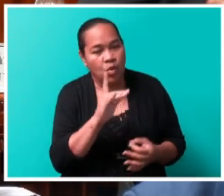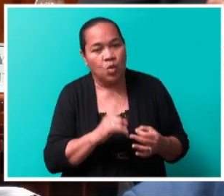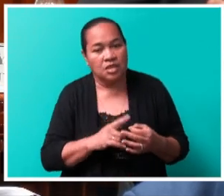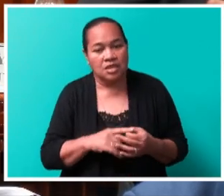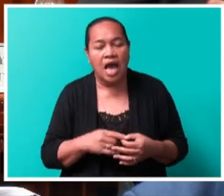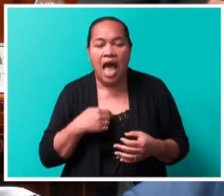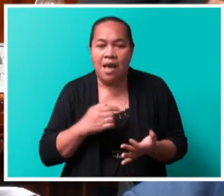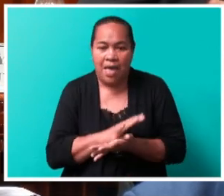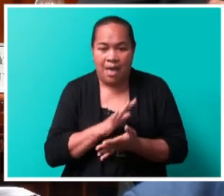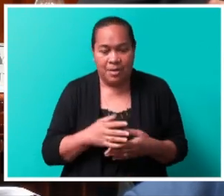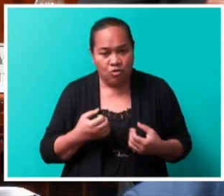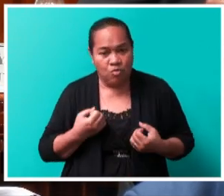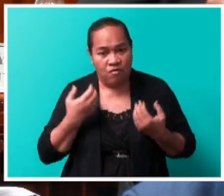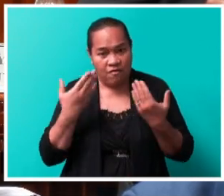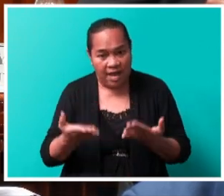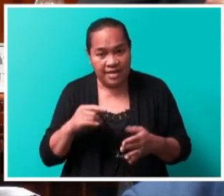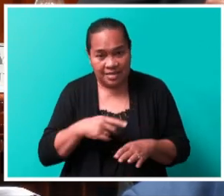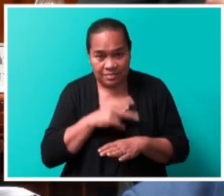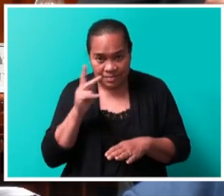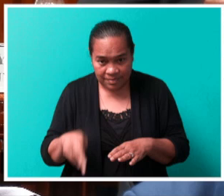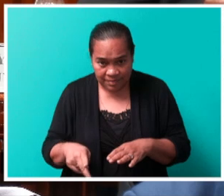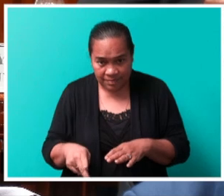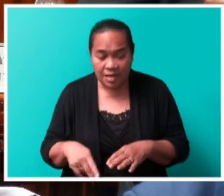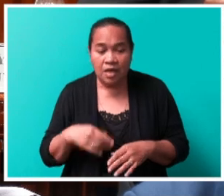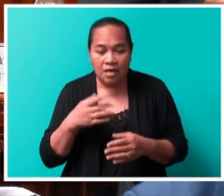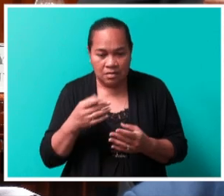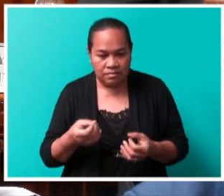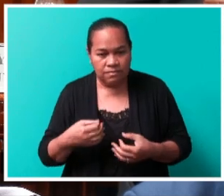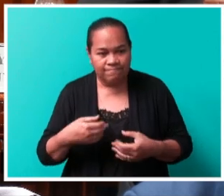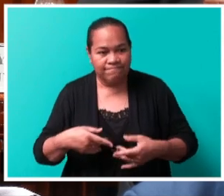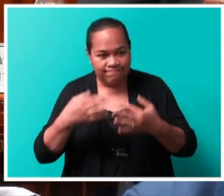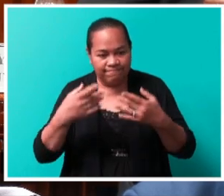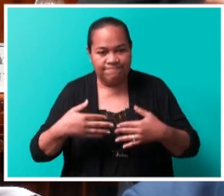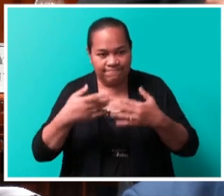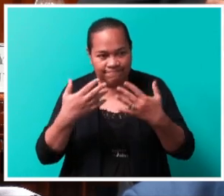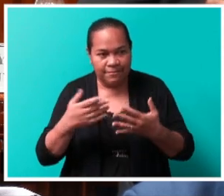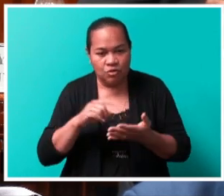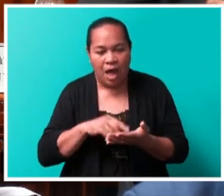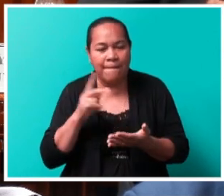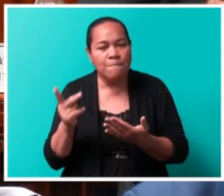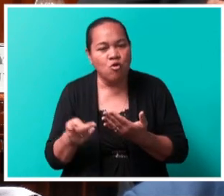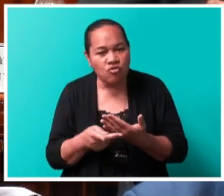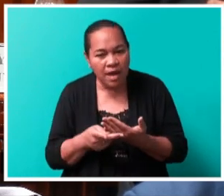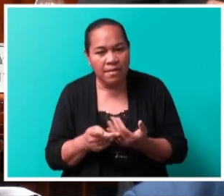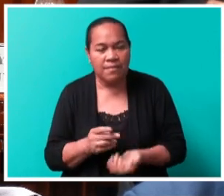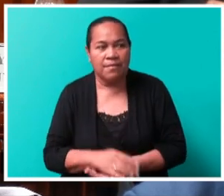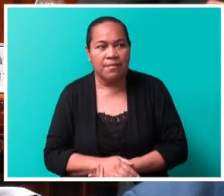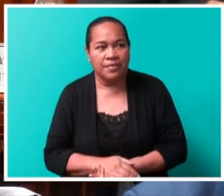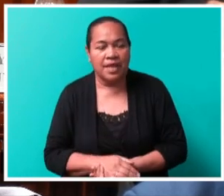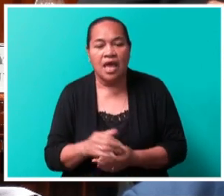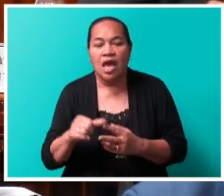I'm pleased to provide this August House with a full account of the government's domestic air subsidy program and the